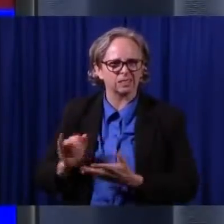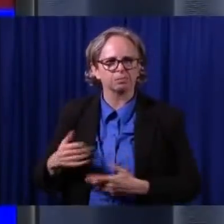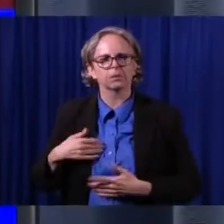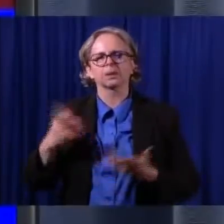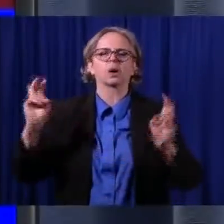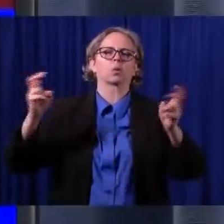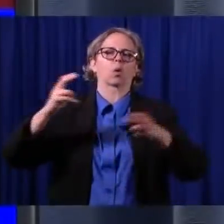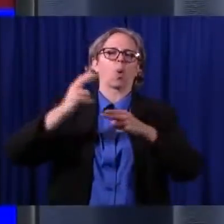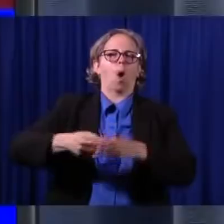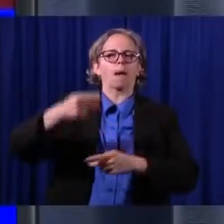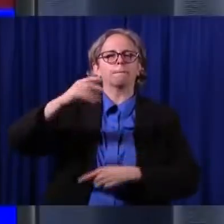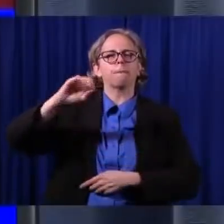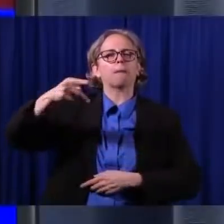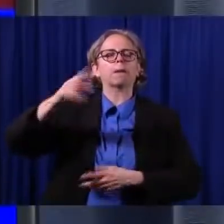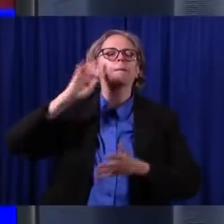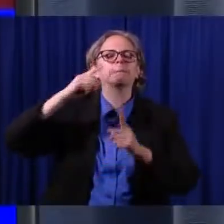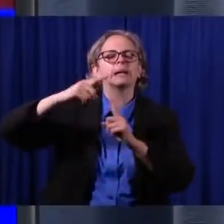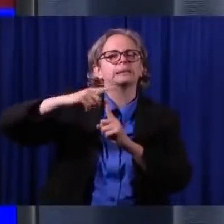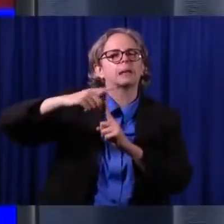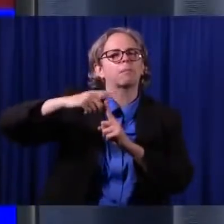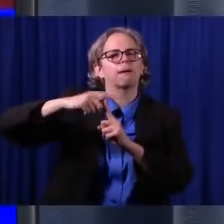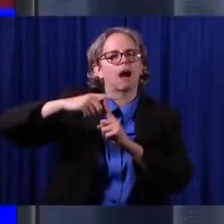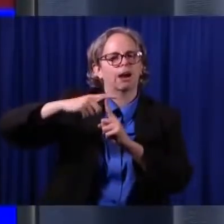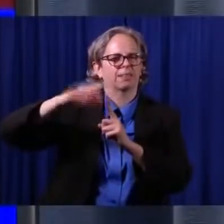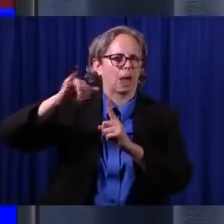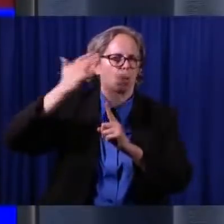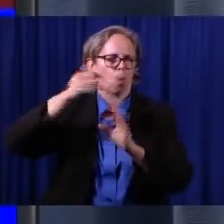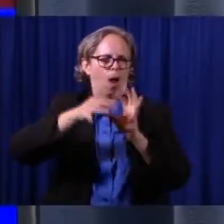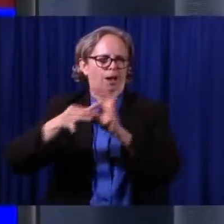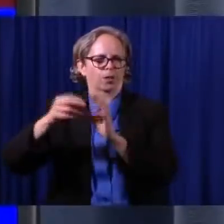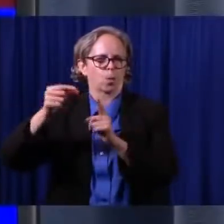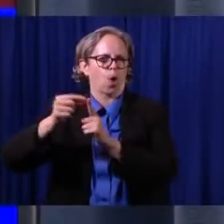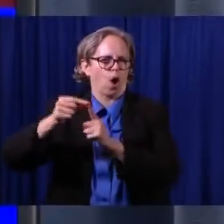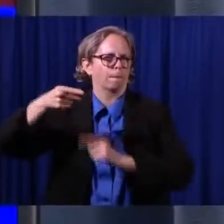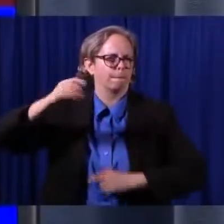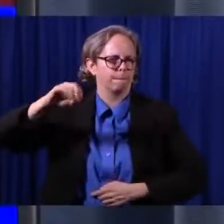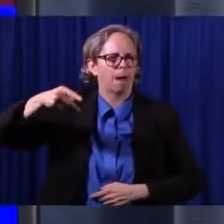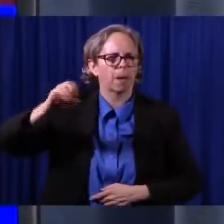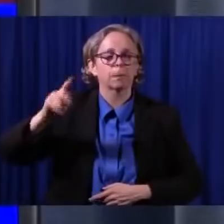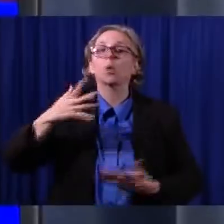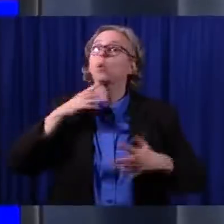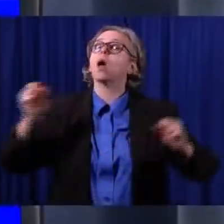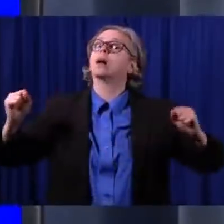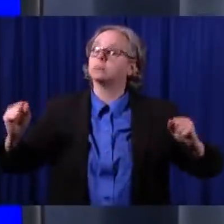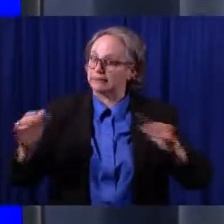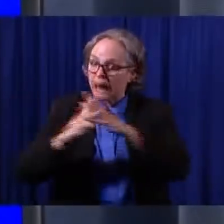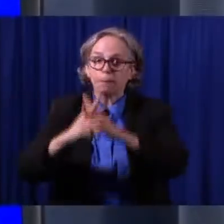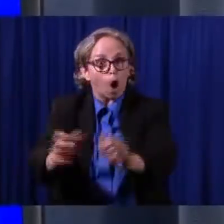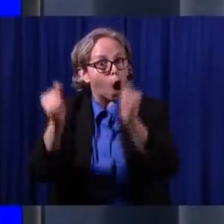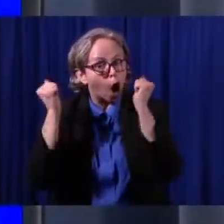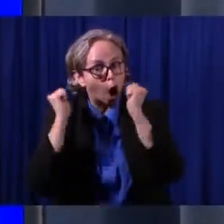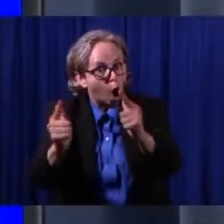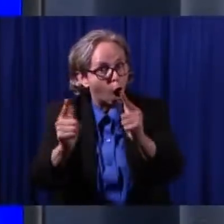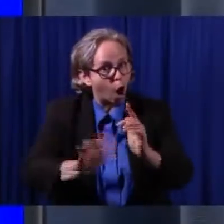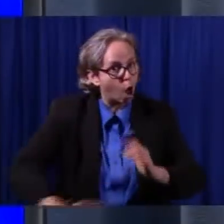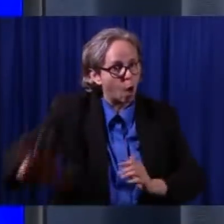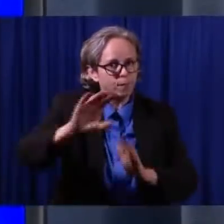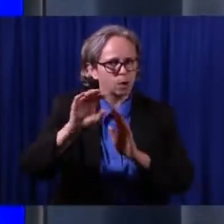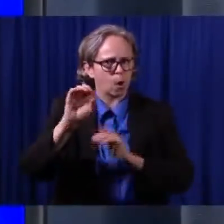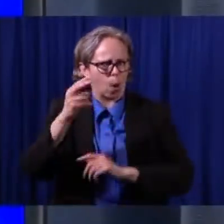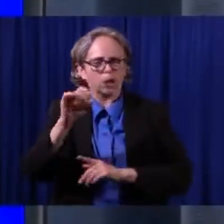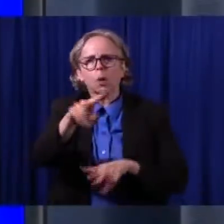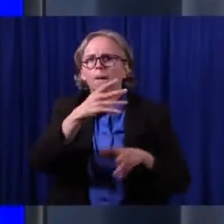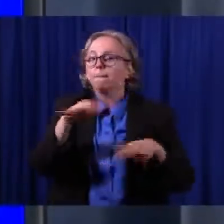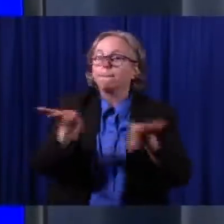sites, will be available all over the state. So watch for the locations. But in the coming weeks, we'll have